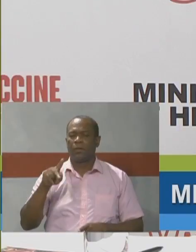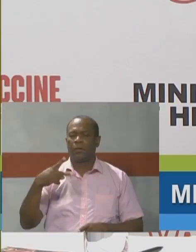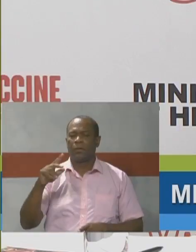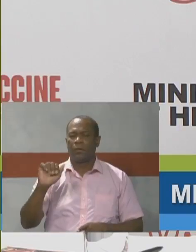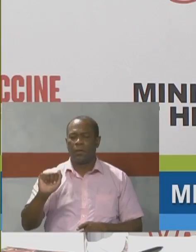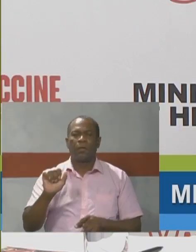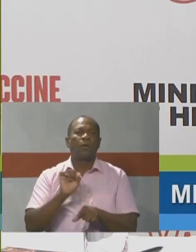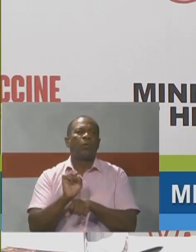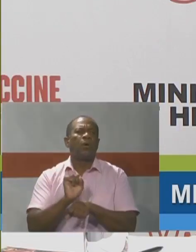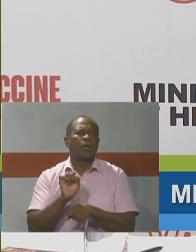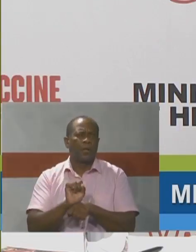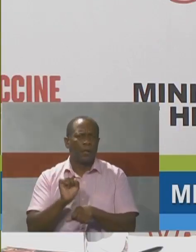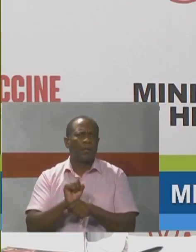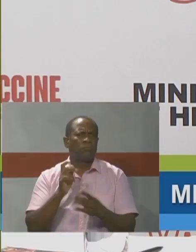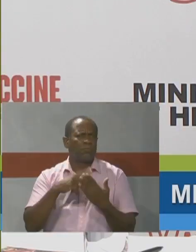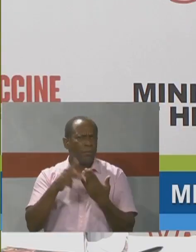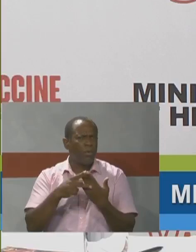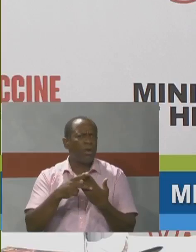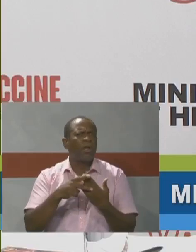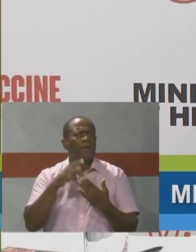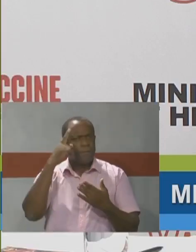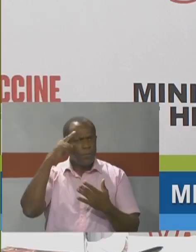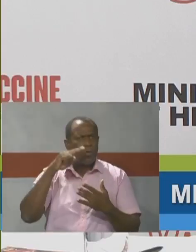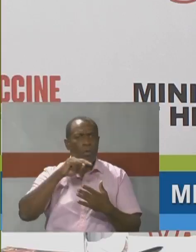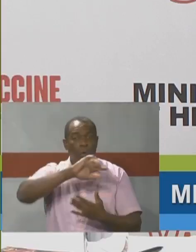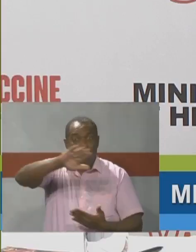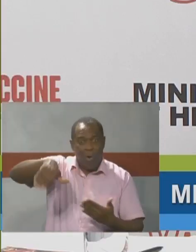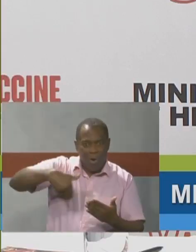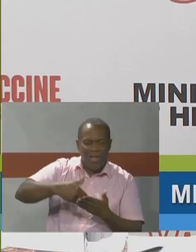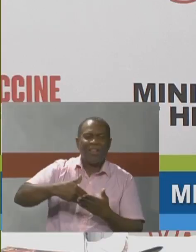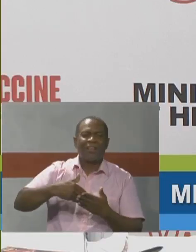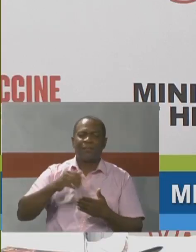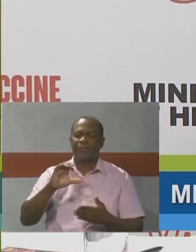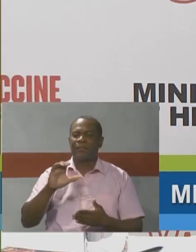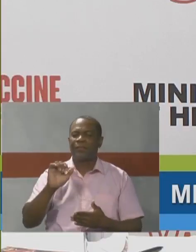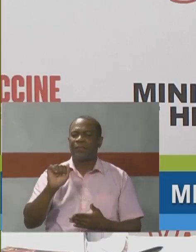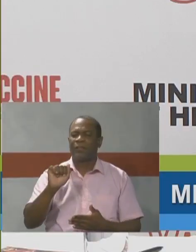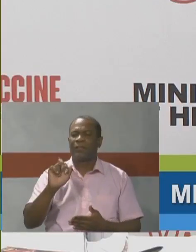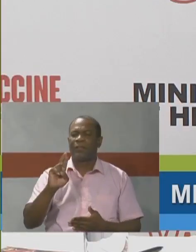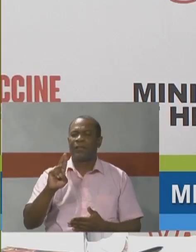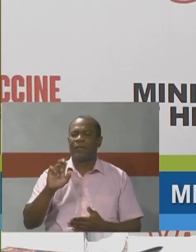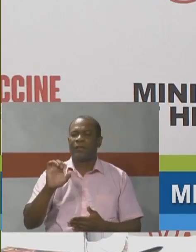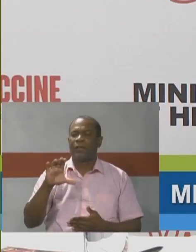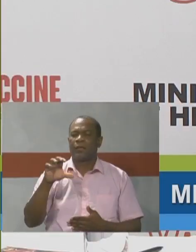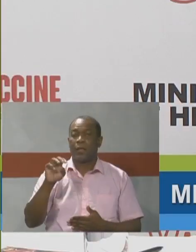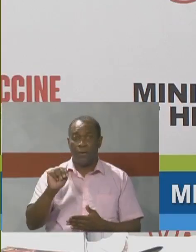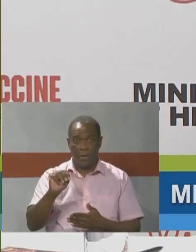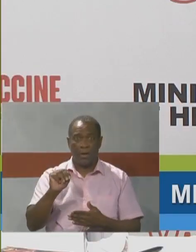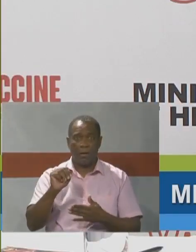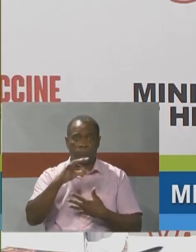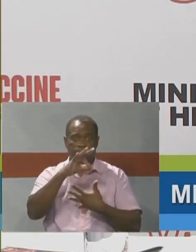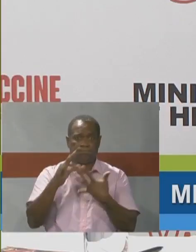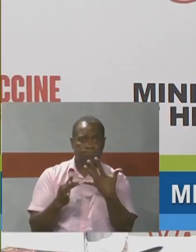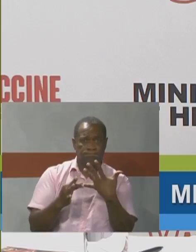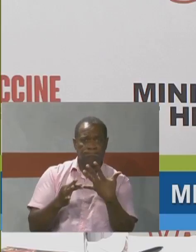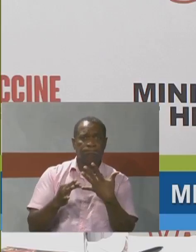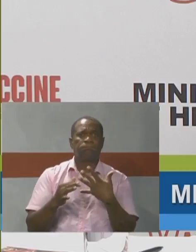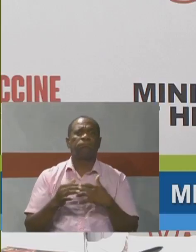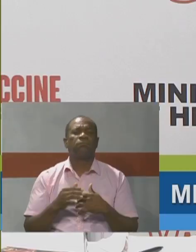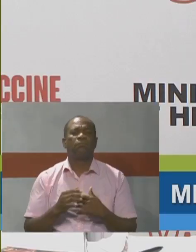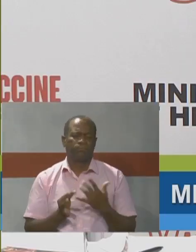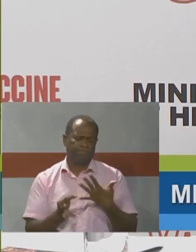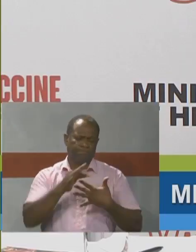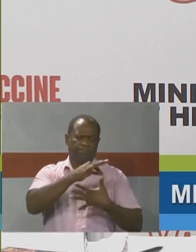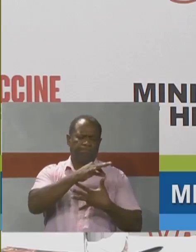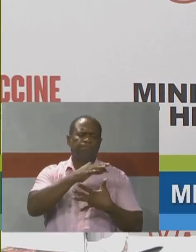whole of CARICOM. We have no firm date as yet. As far as the bilateral talks are concerned, in